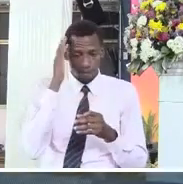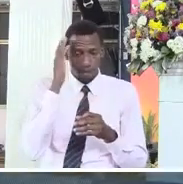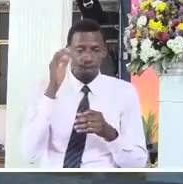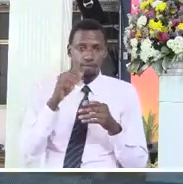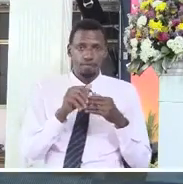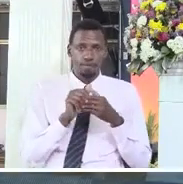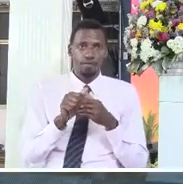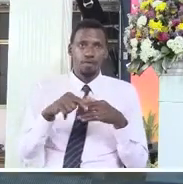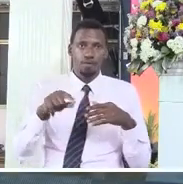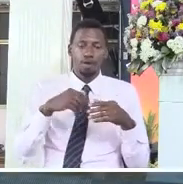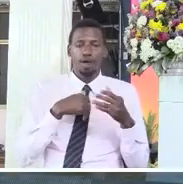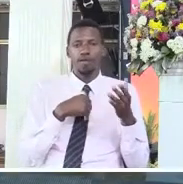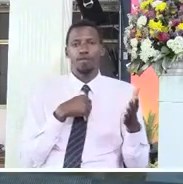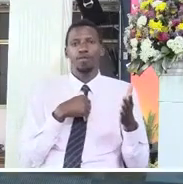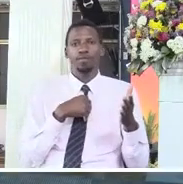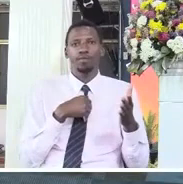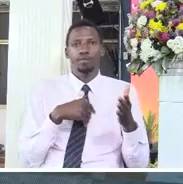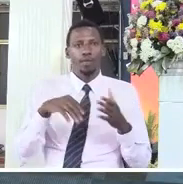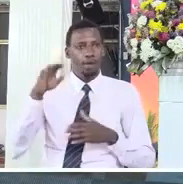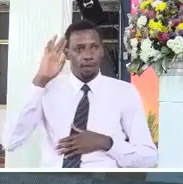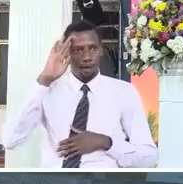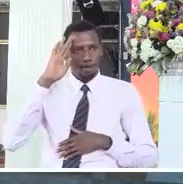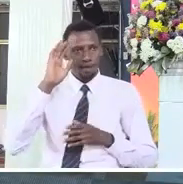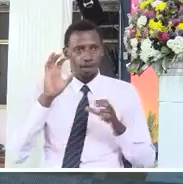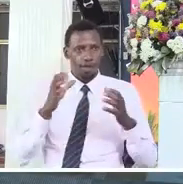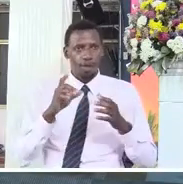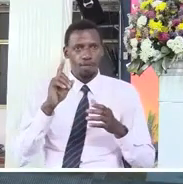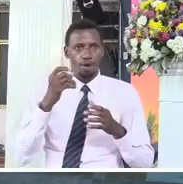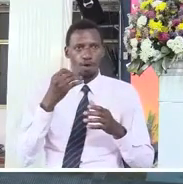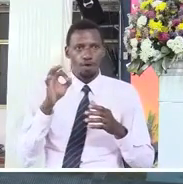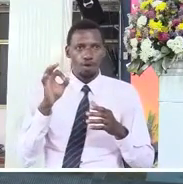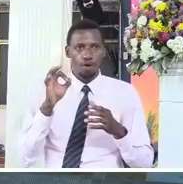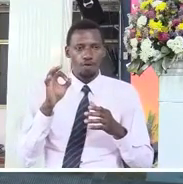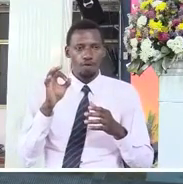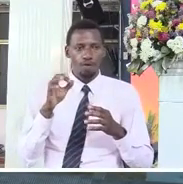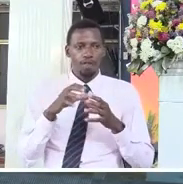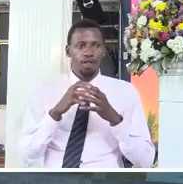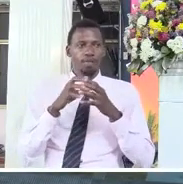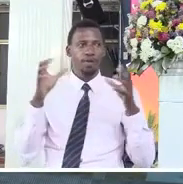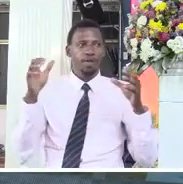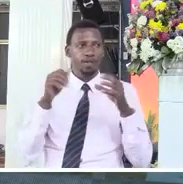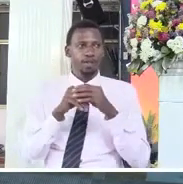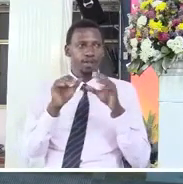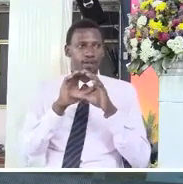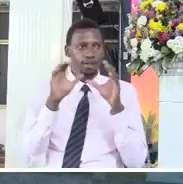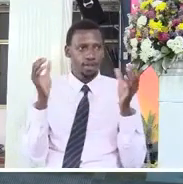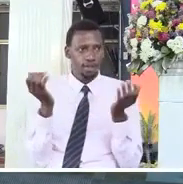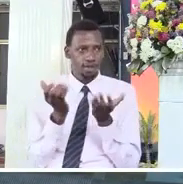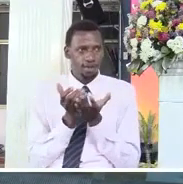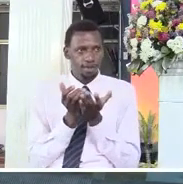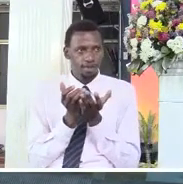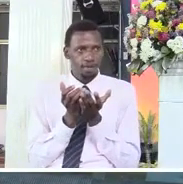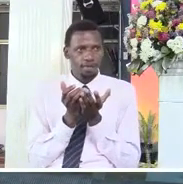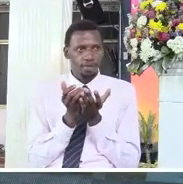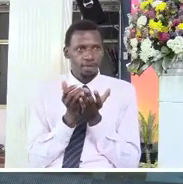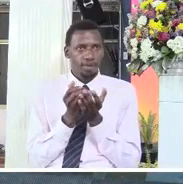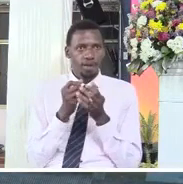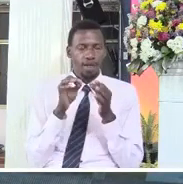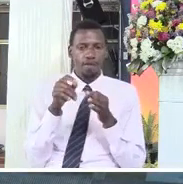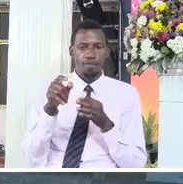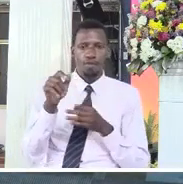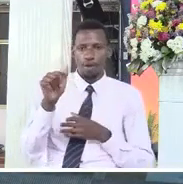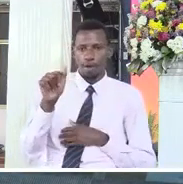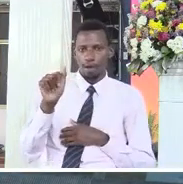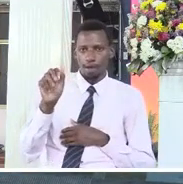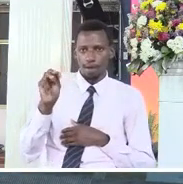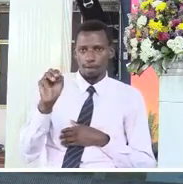Marines Pathfinder Club, one of the biggest in the entire third planet. If you are in AMR, Adventist Muslim